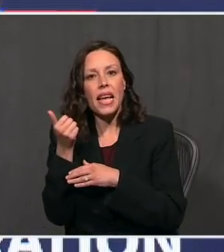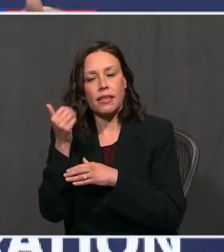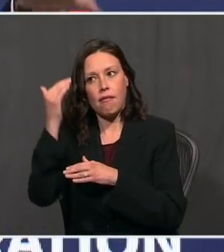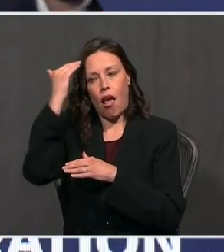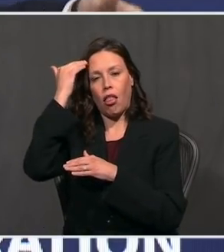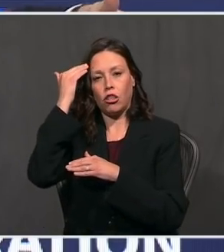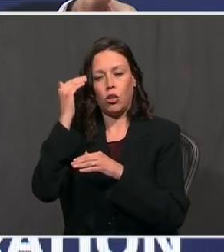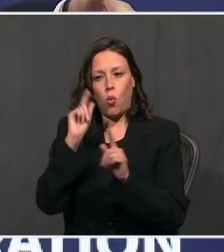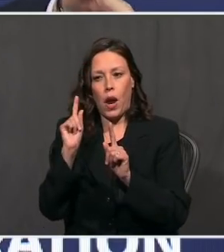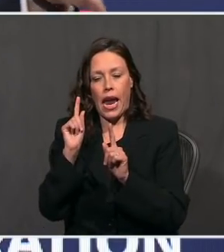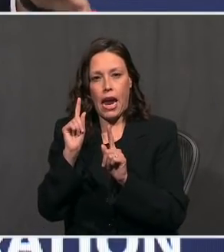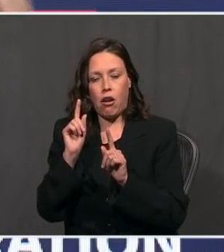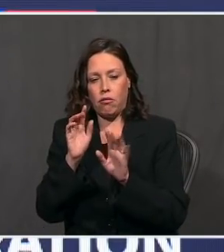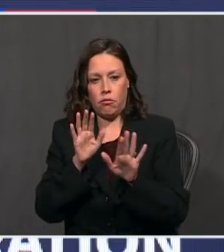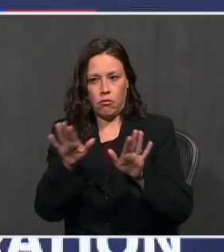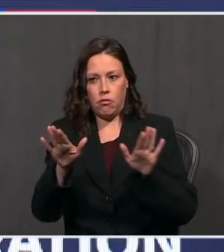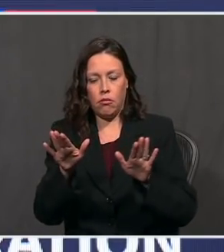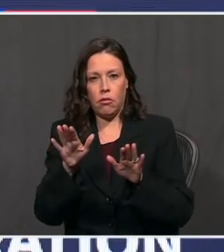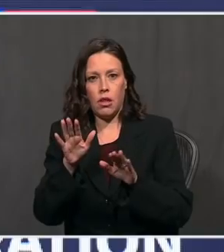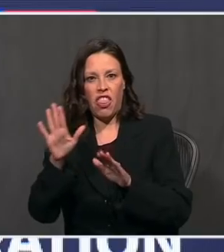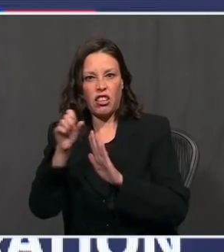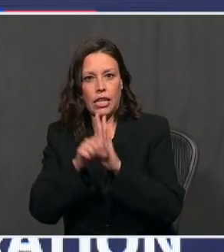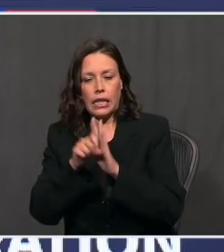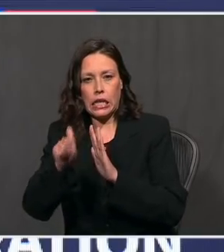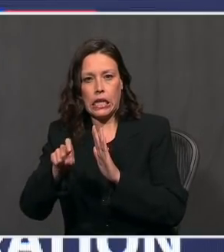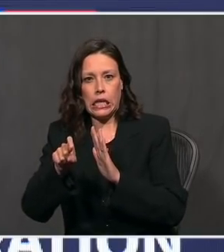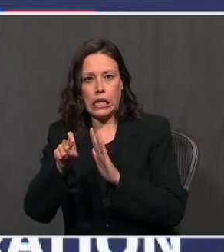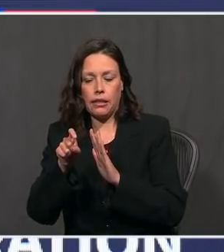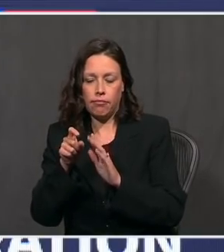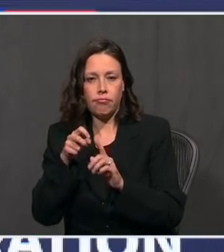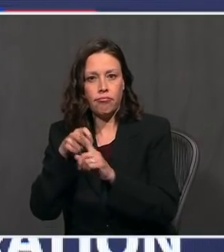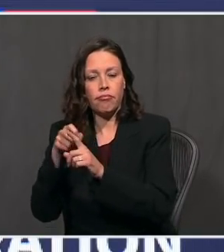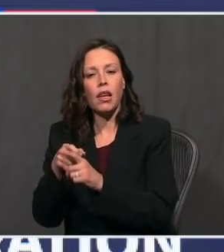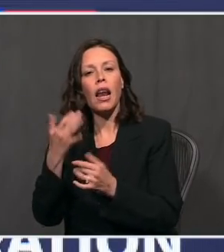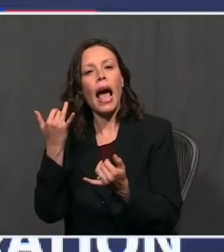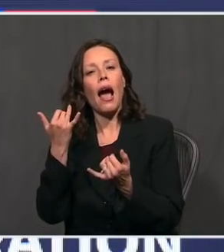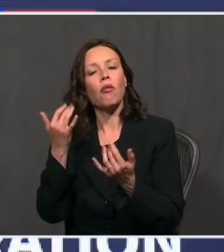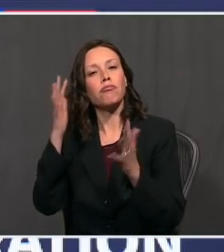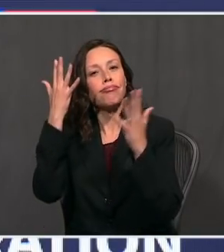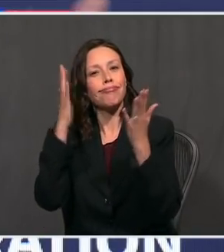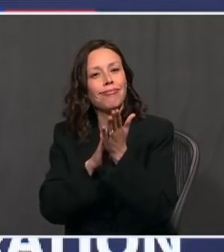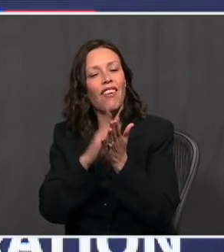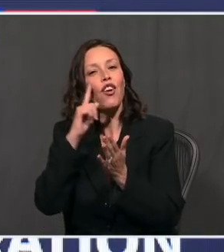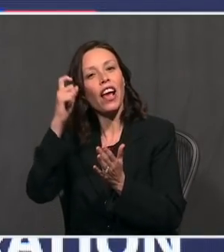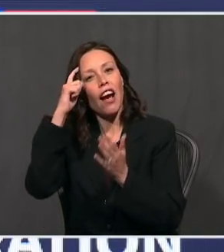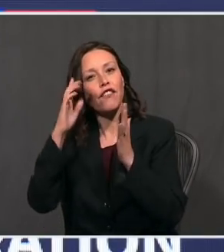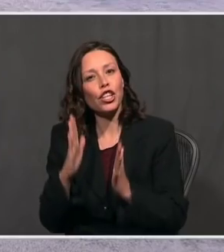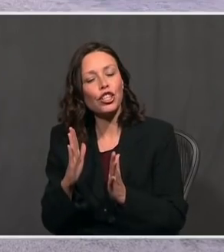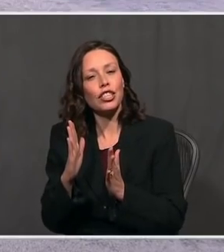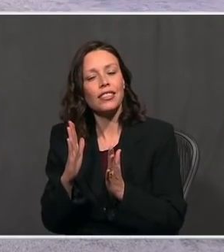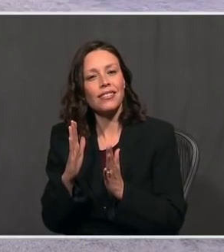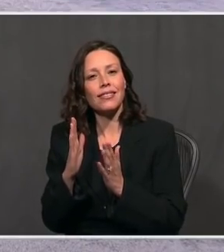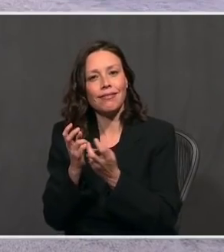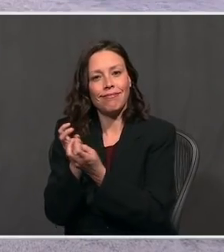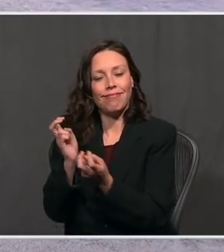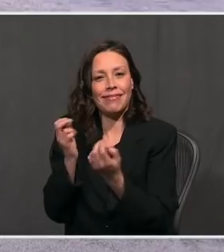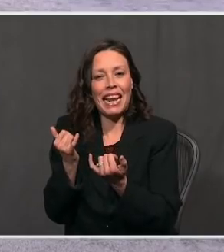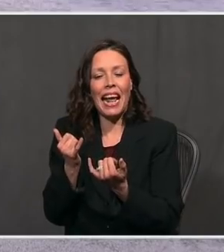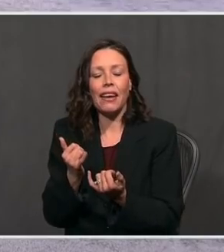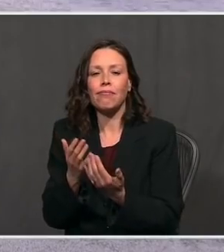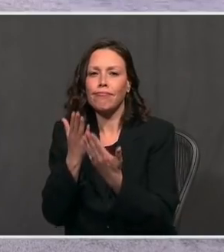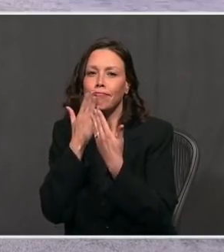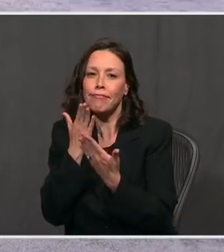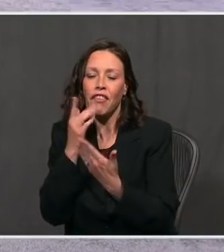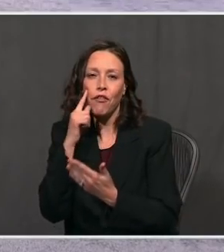the point of the need in their state. And how about another round of applause for the governors that you heard from today? We're truly